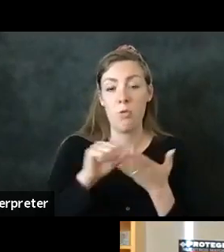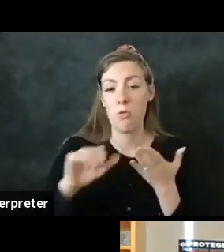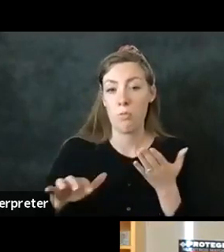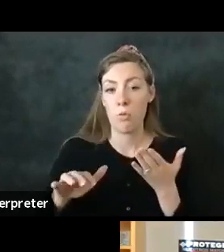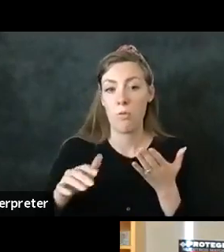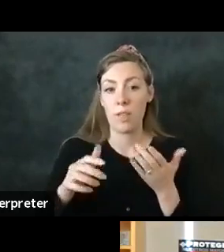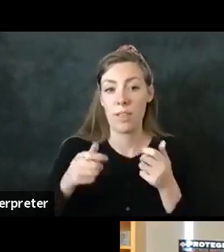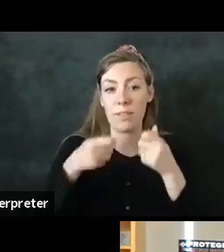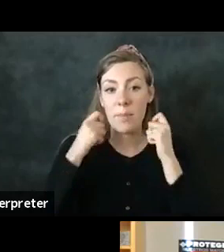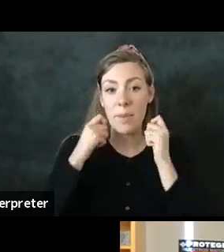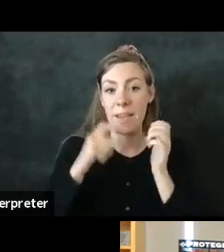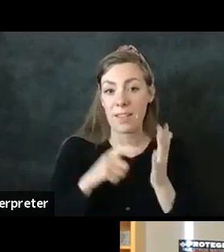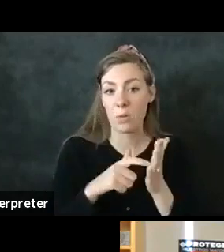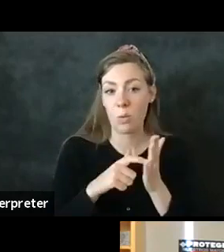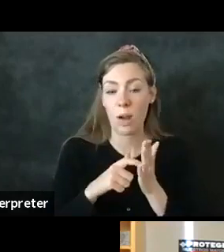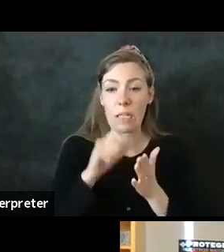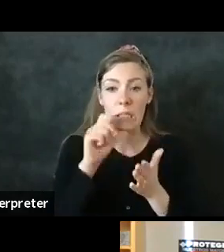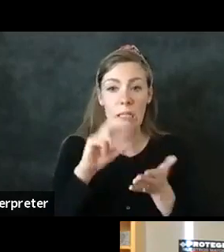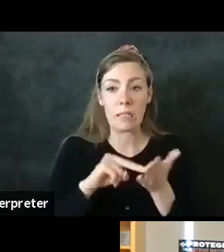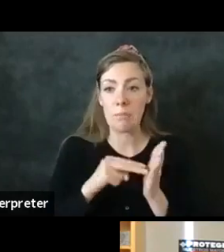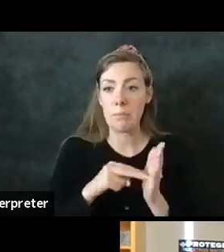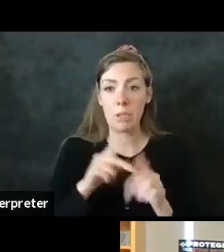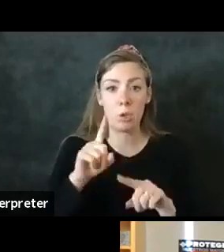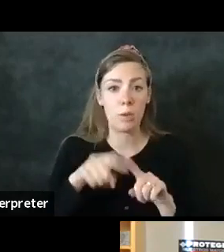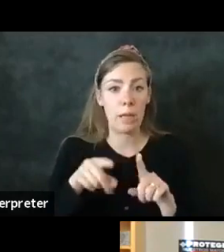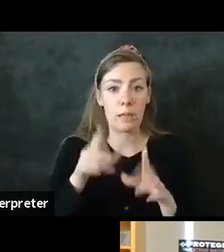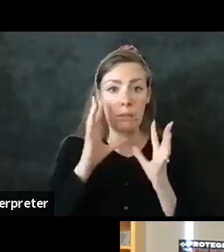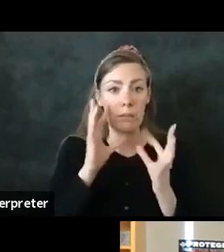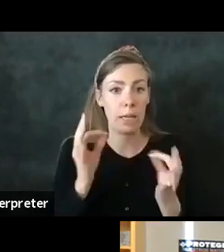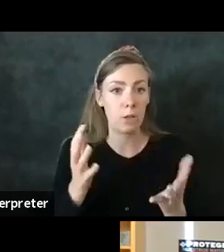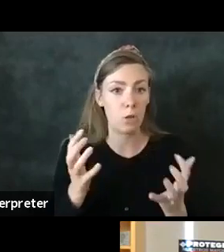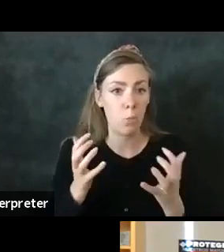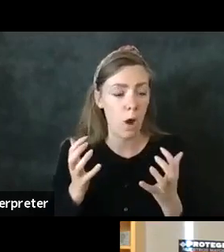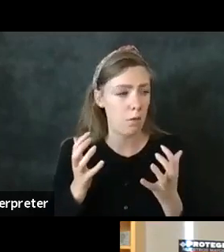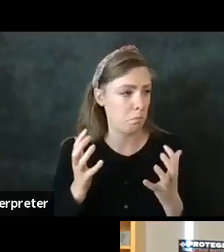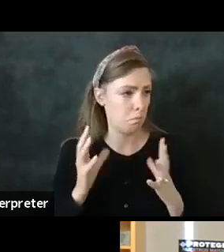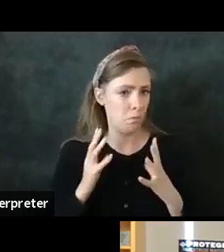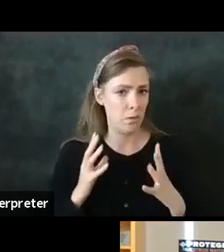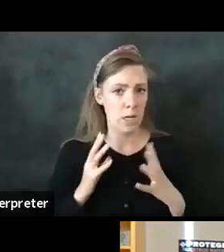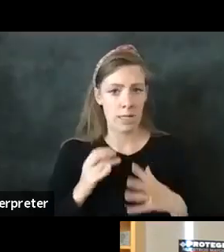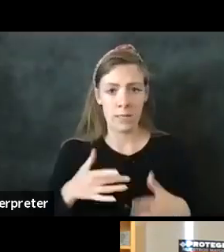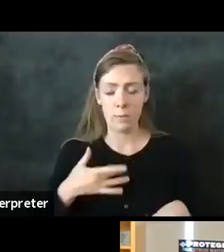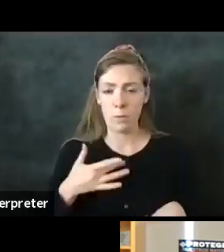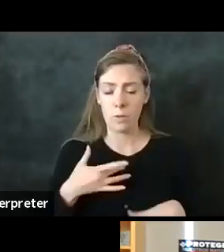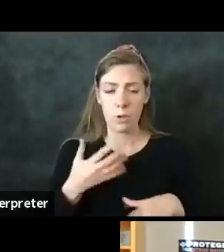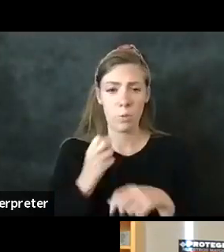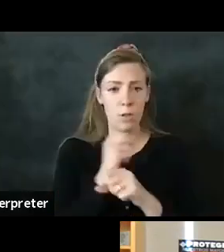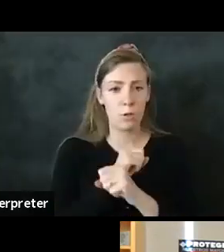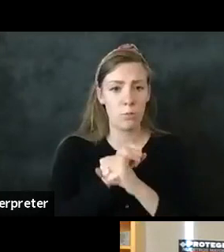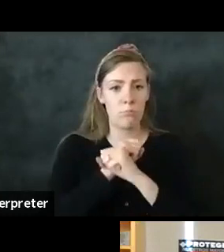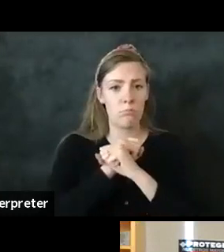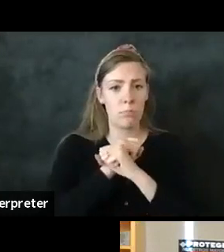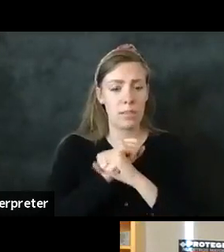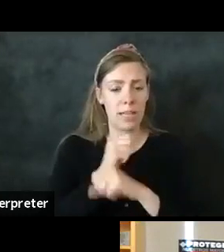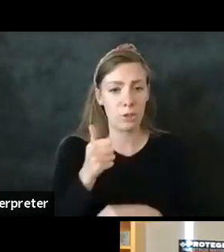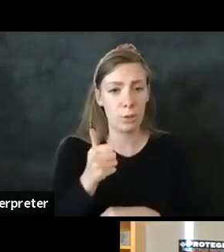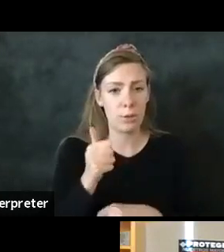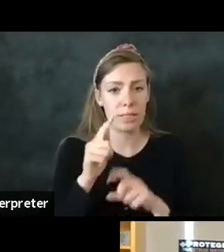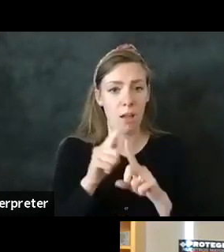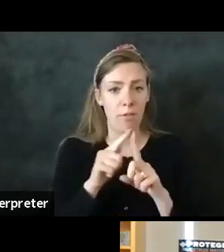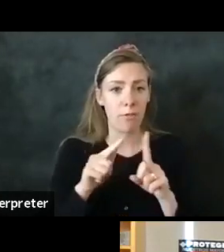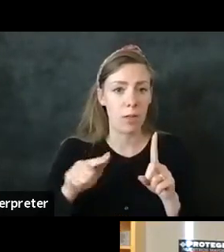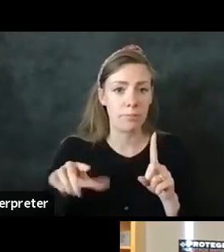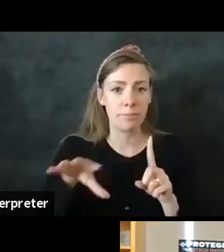that people can't choose to wear a mask if they feel that they're at risk or simply that they want to protect themselves from